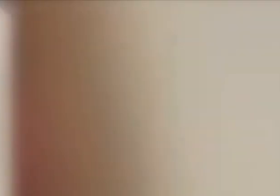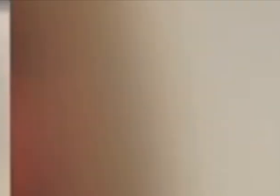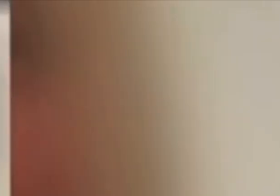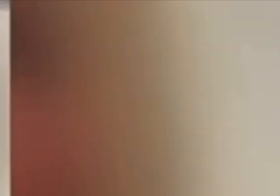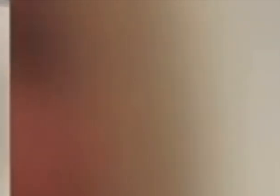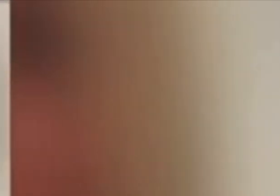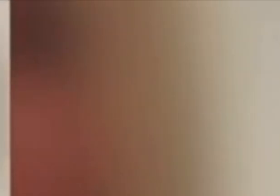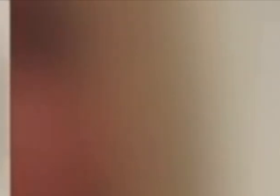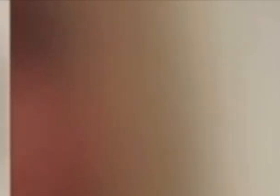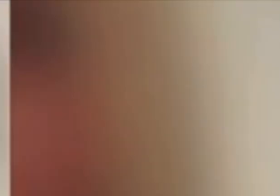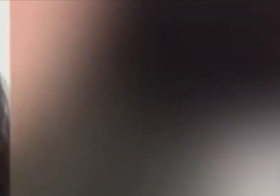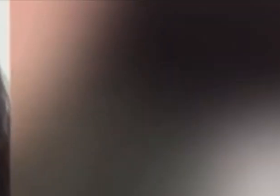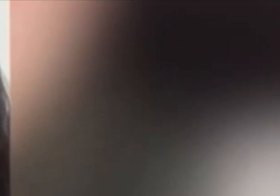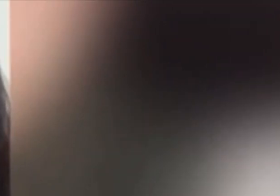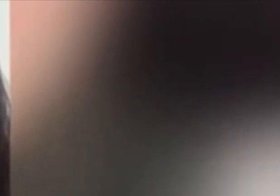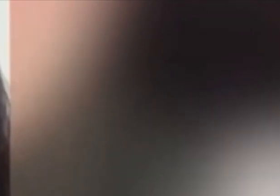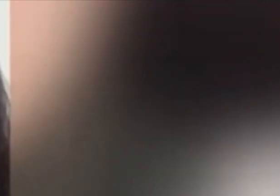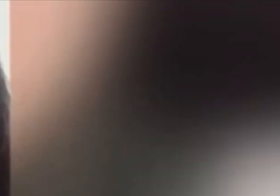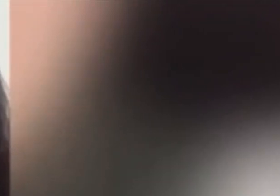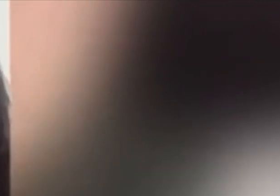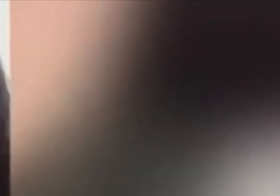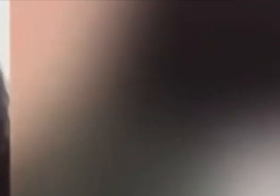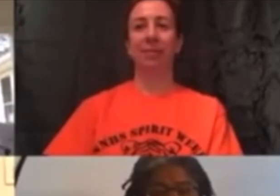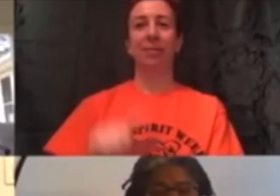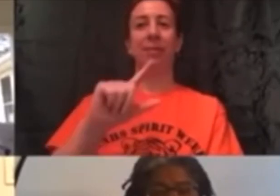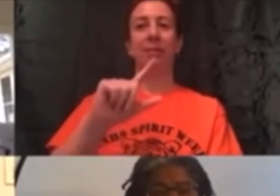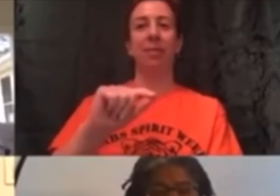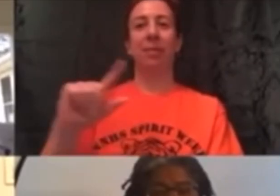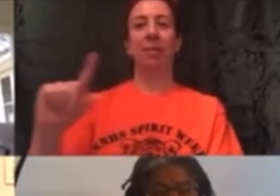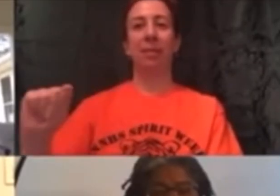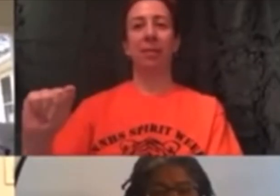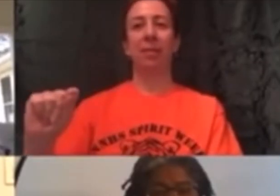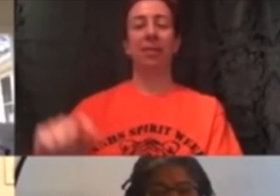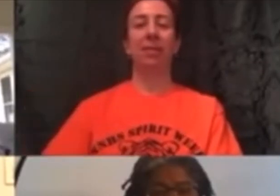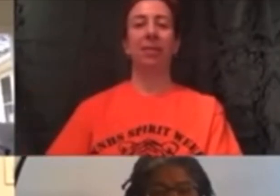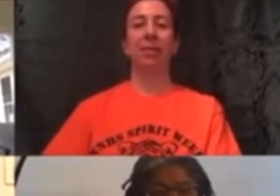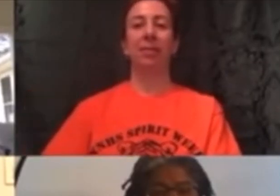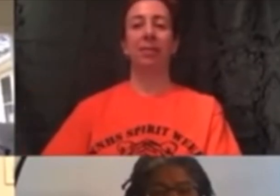own. The sweet tribute was created by Nala, Newton South's student-run video channel.